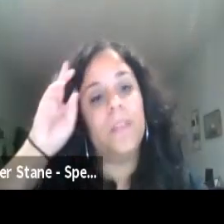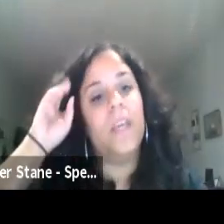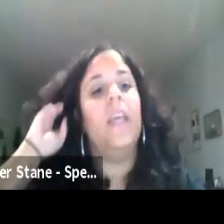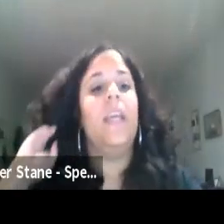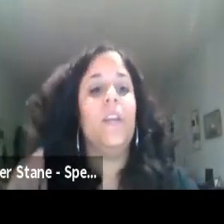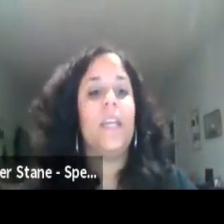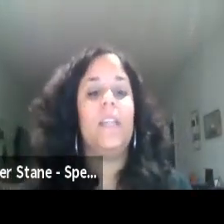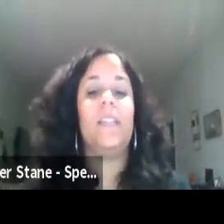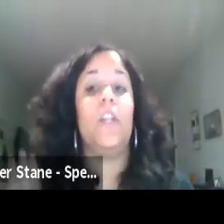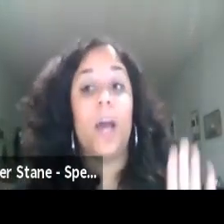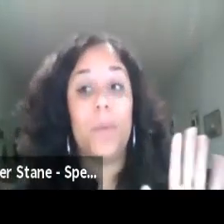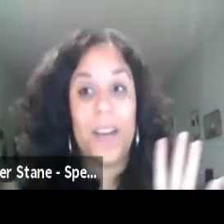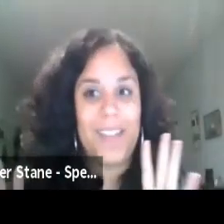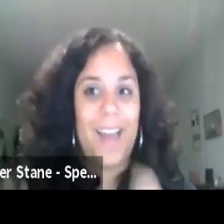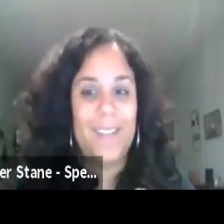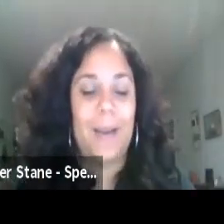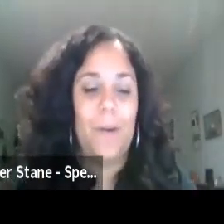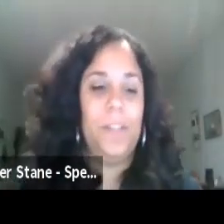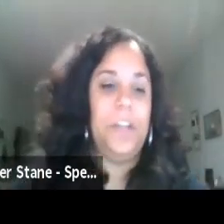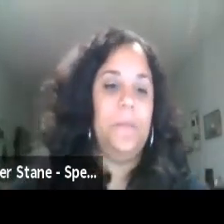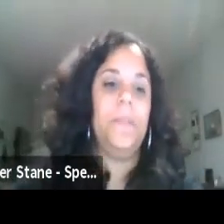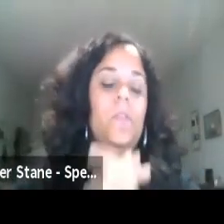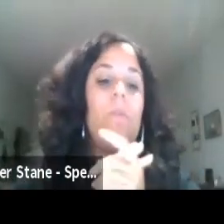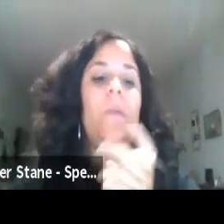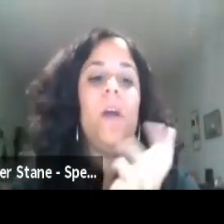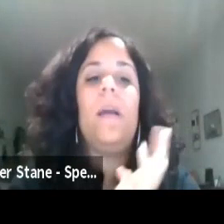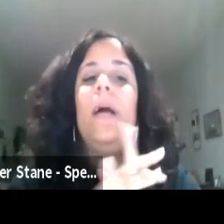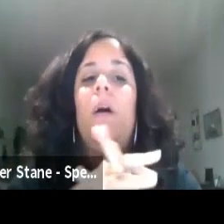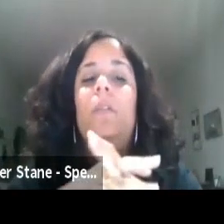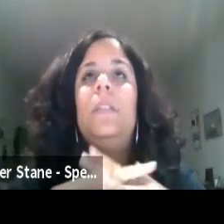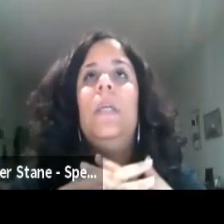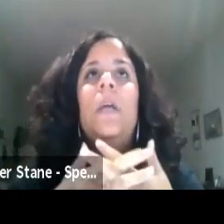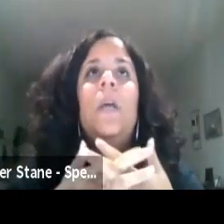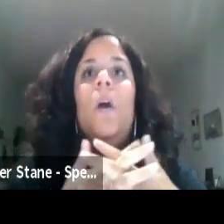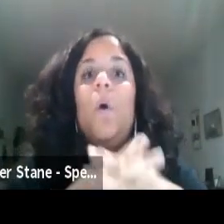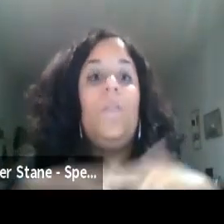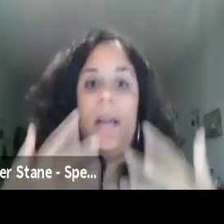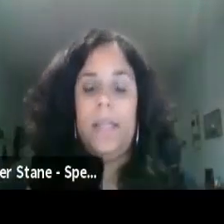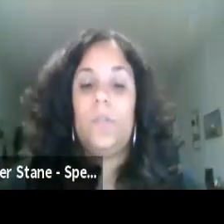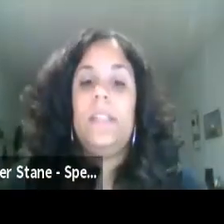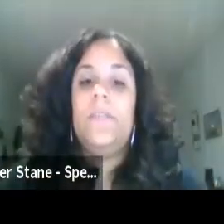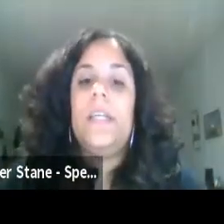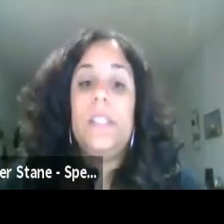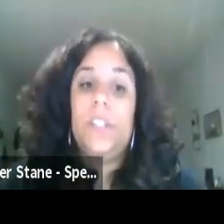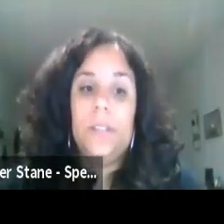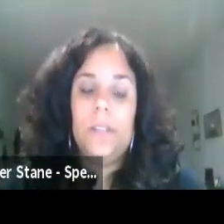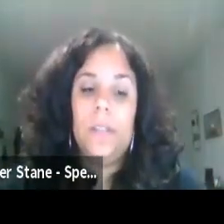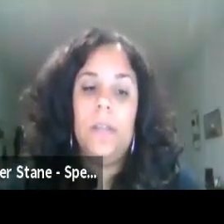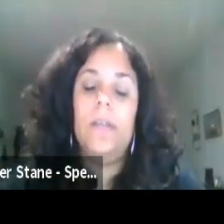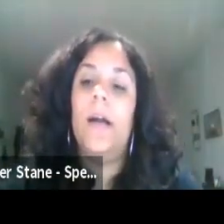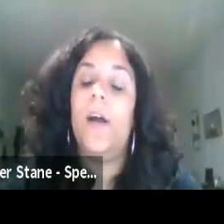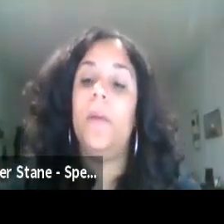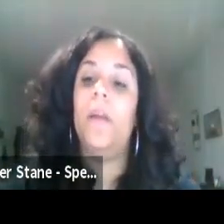Okay, here is the non-boring stats that I promised you. So when we talk about oral findings, right, different